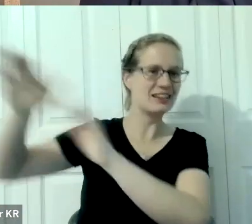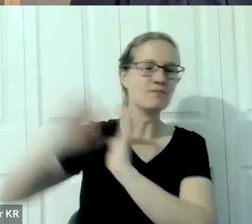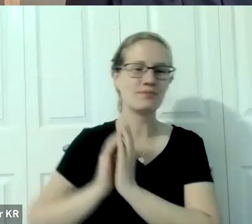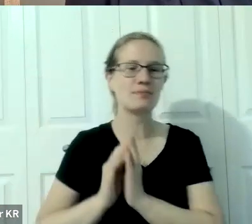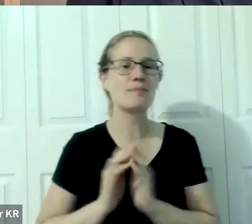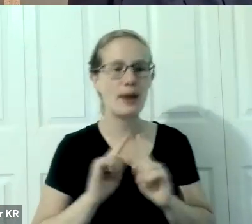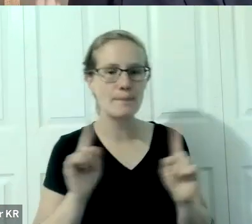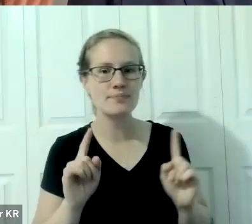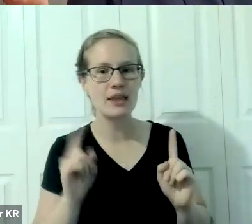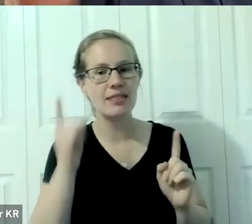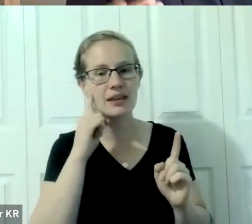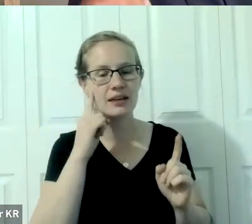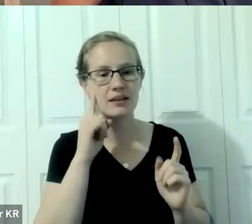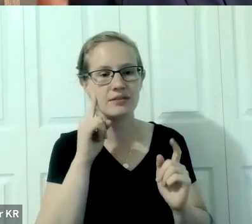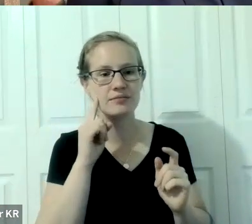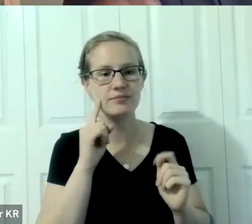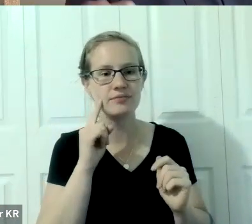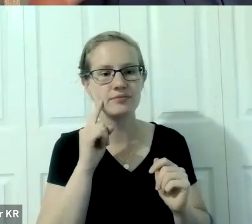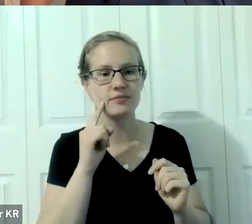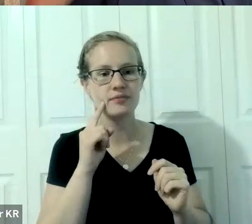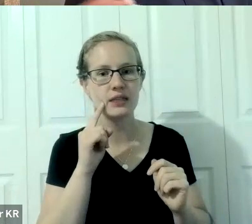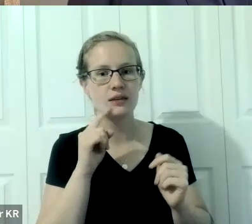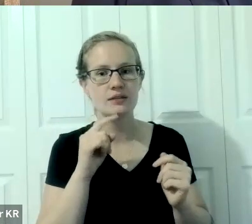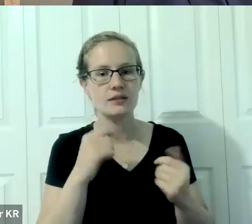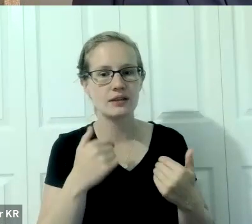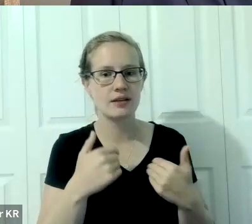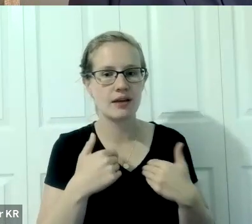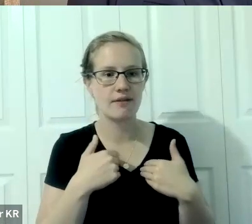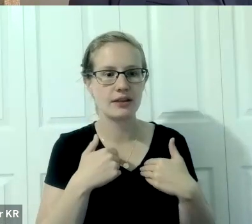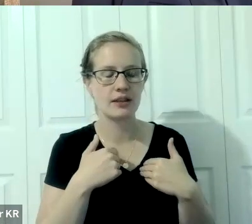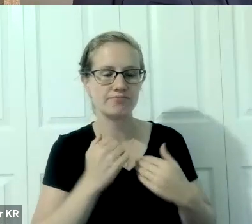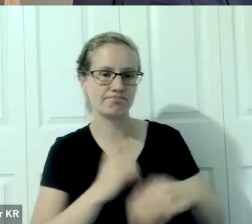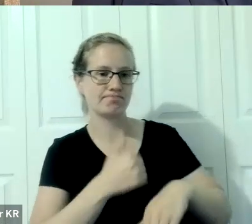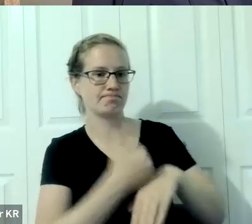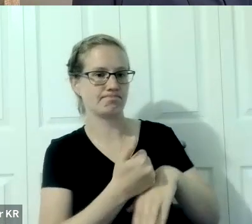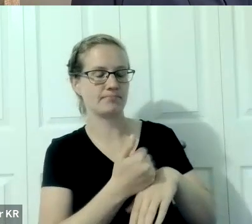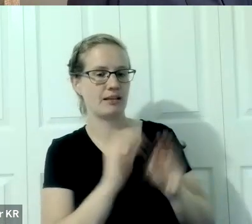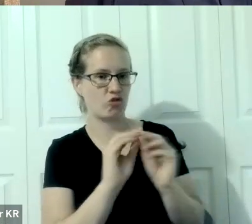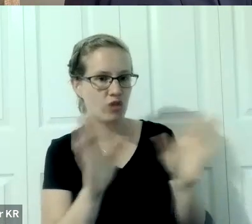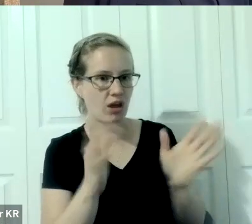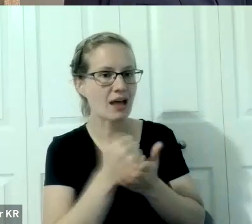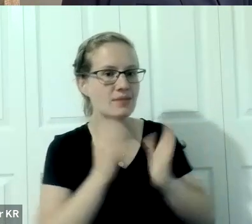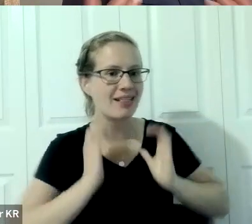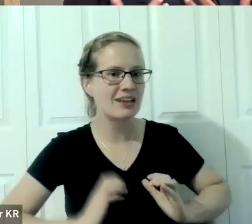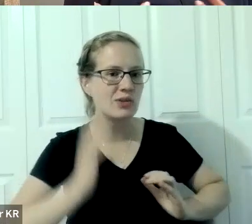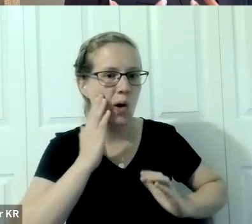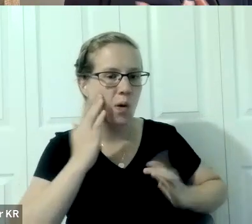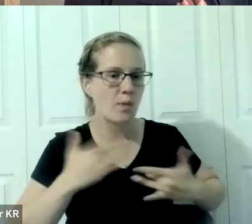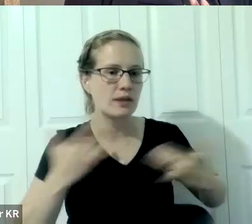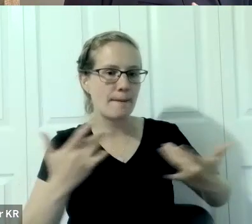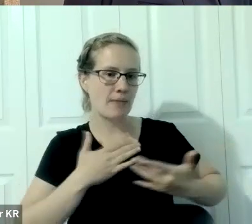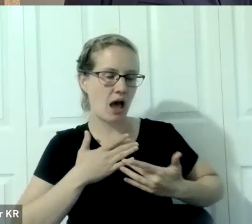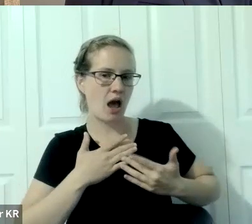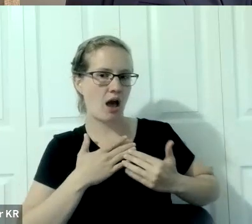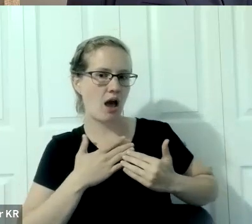But I think that just having that set up front helps clients know what's within my